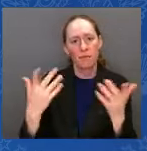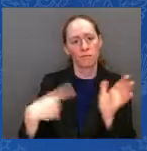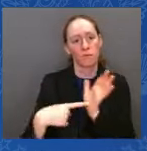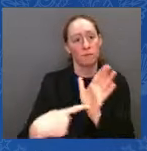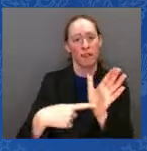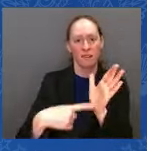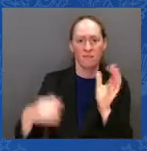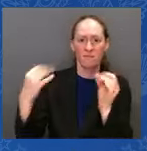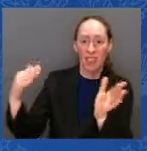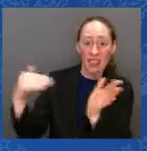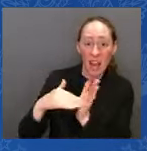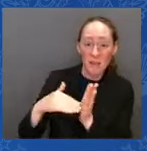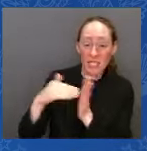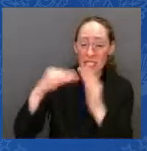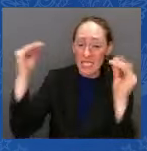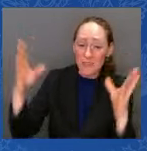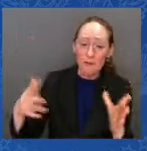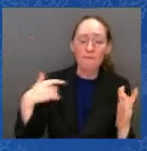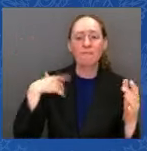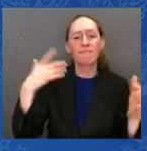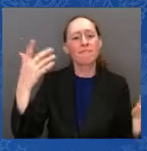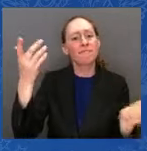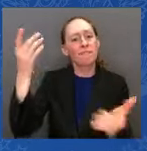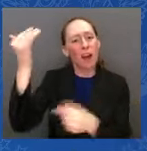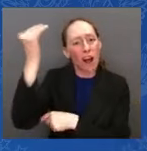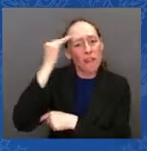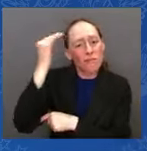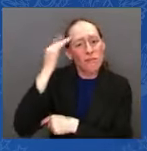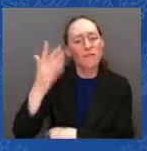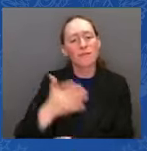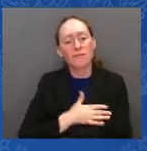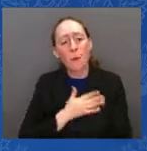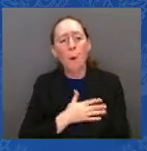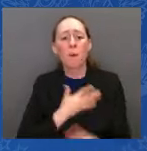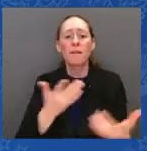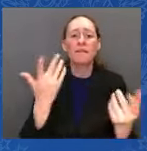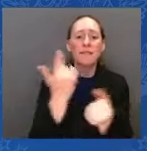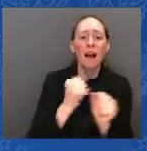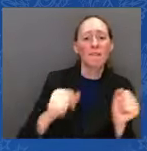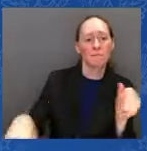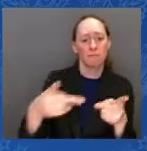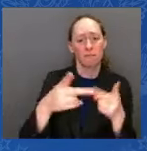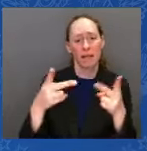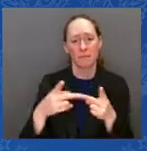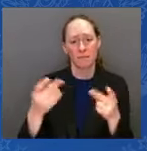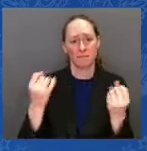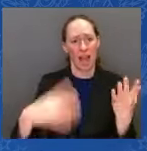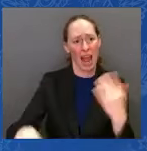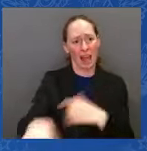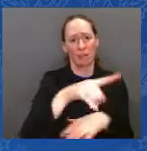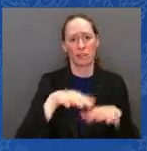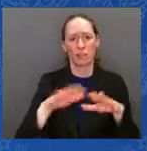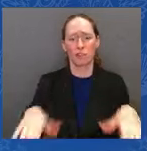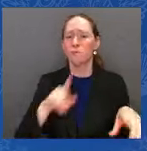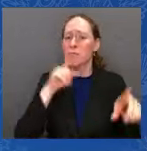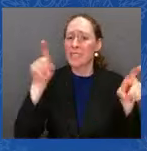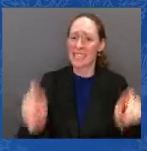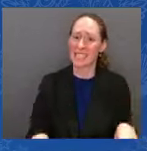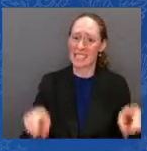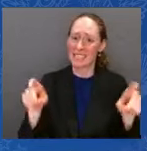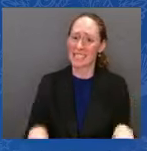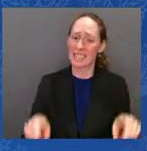joy, comfort, safety, and stability to so many children. That's why I'm concerned